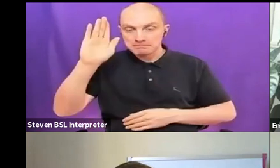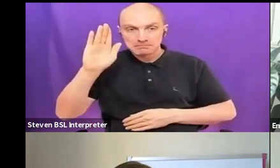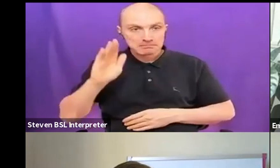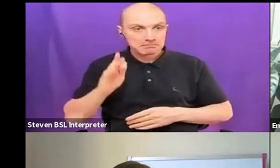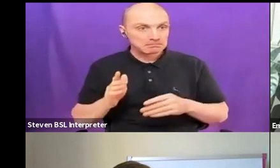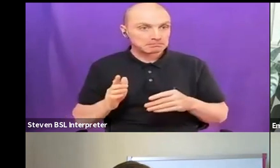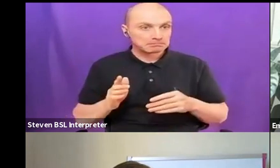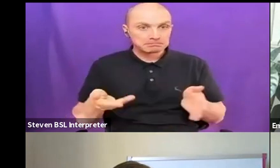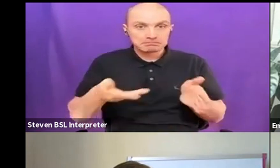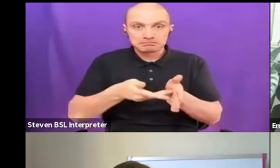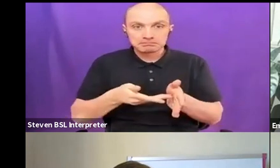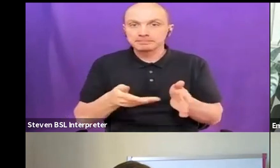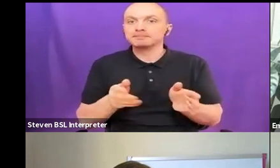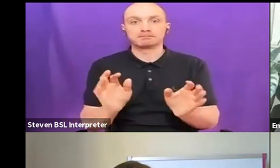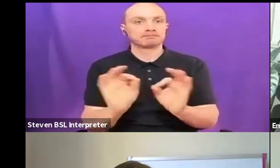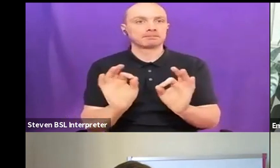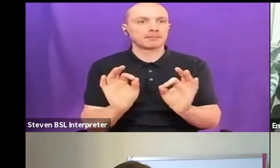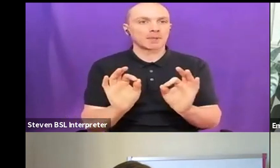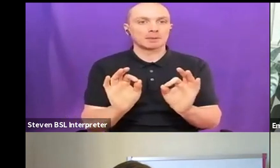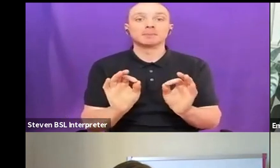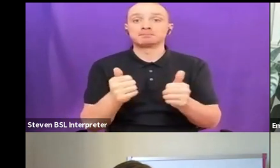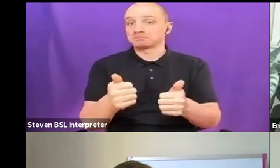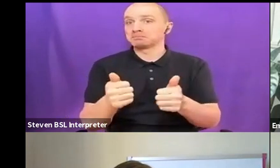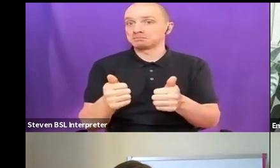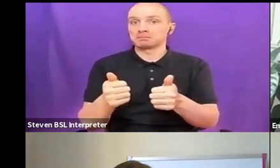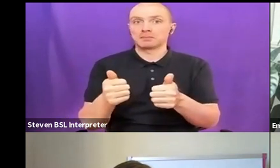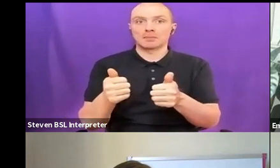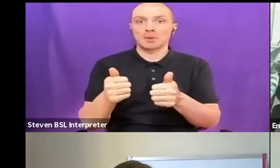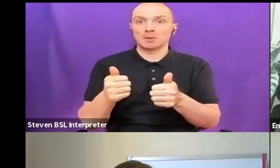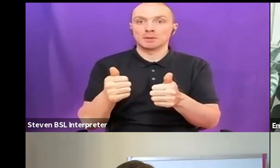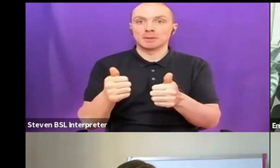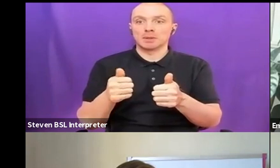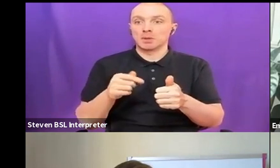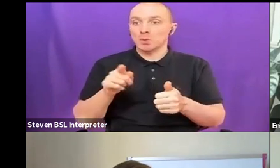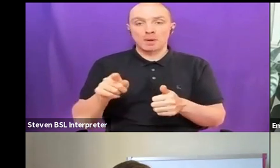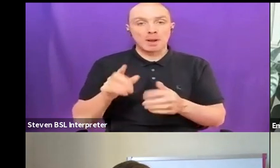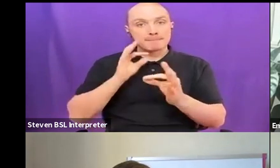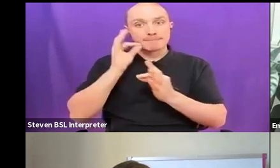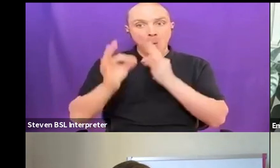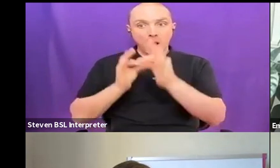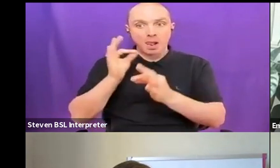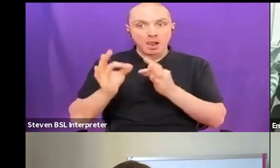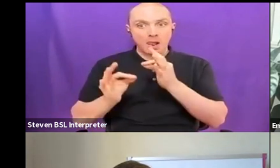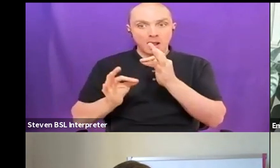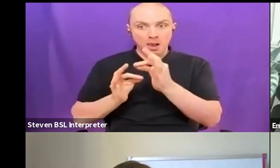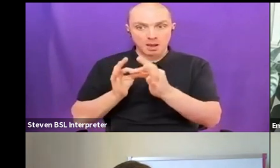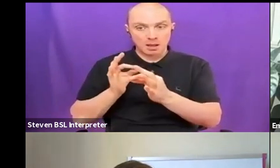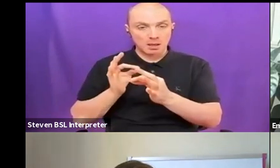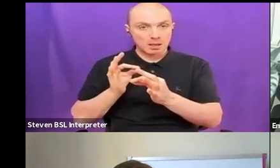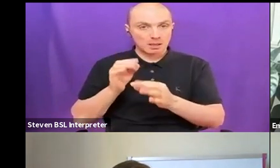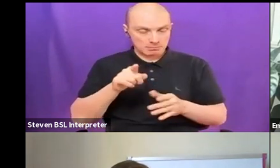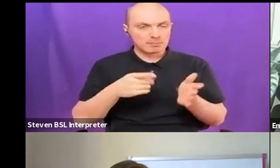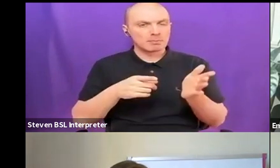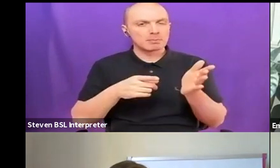Okay, we'll move on then. So again, some of things that came out of our poll, I think Linda's mentioned that